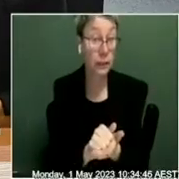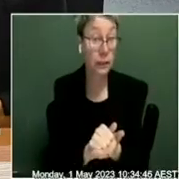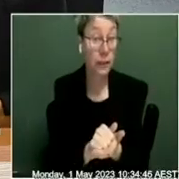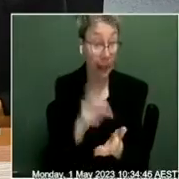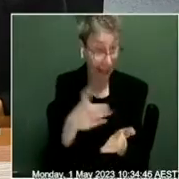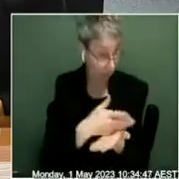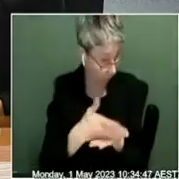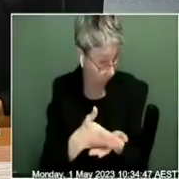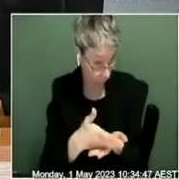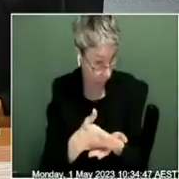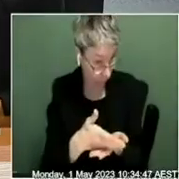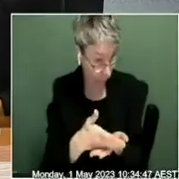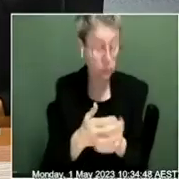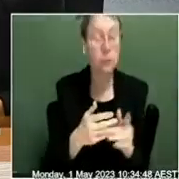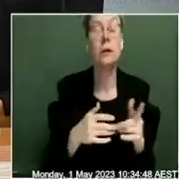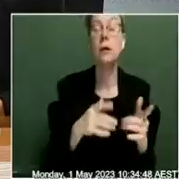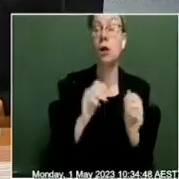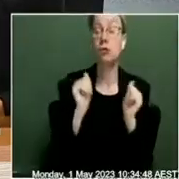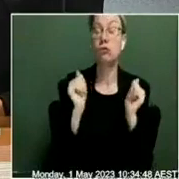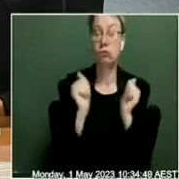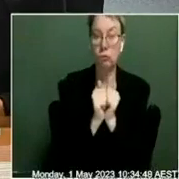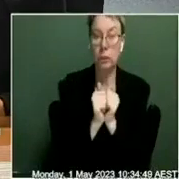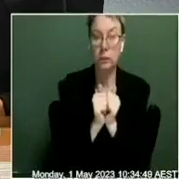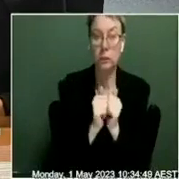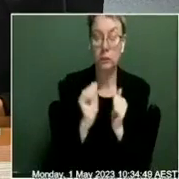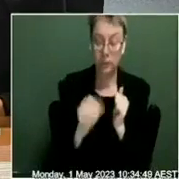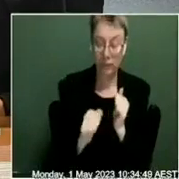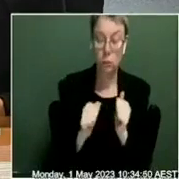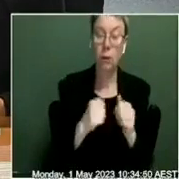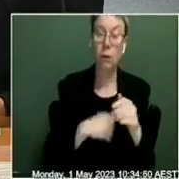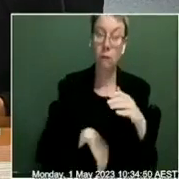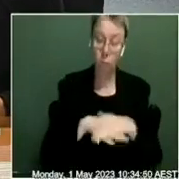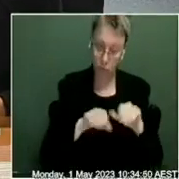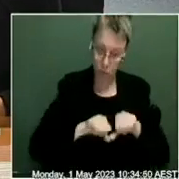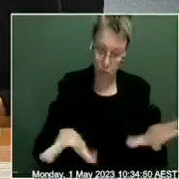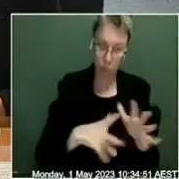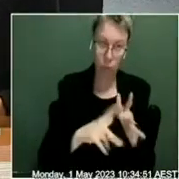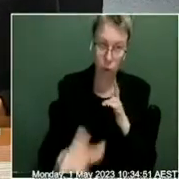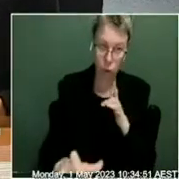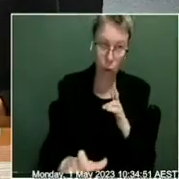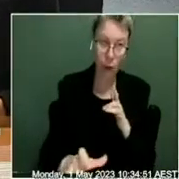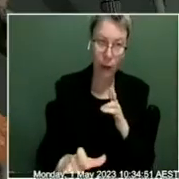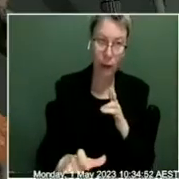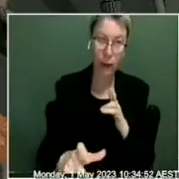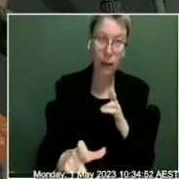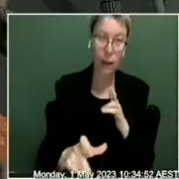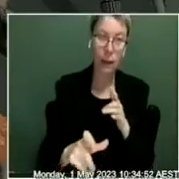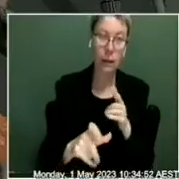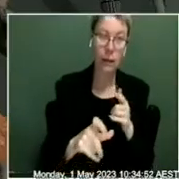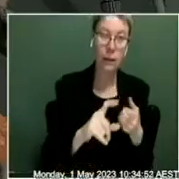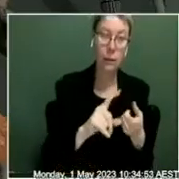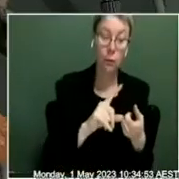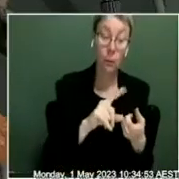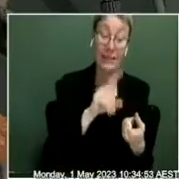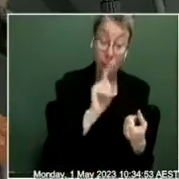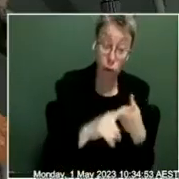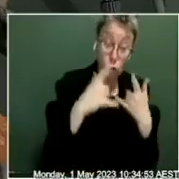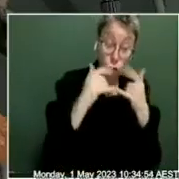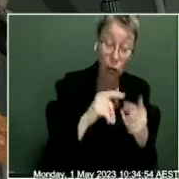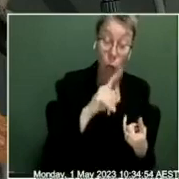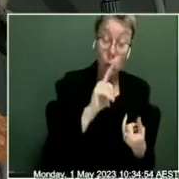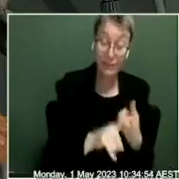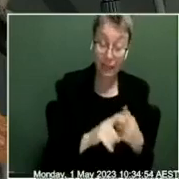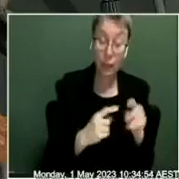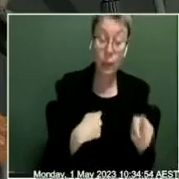so we're continuing to learn from the trial sites right up to the moment of statewide implementation. Will there be a public report on the evaluation of the trial